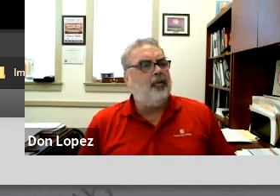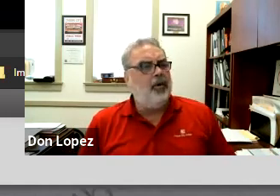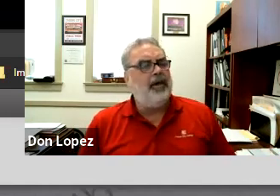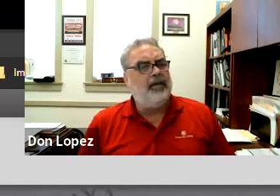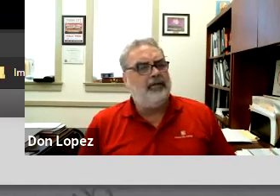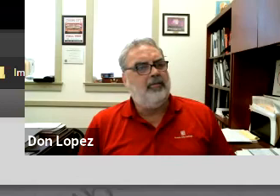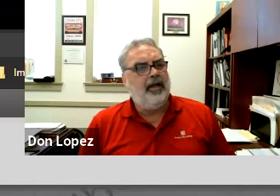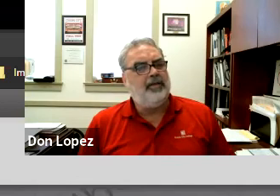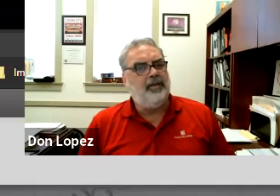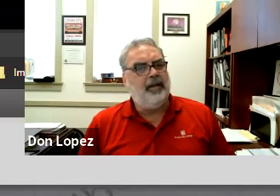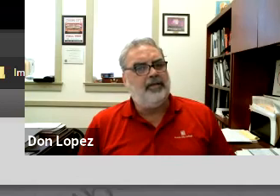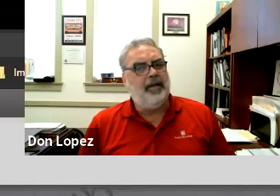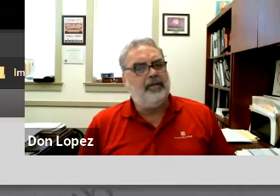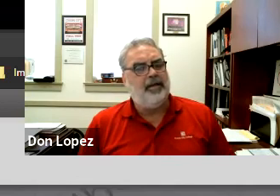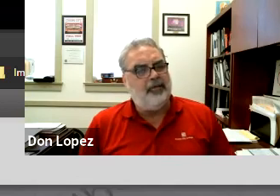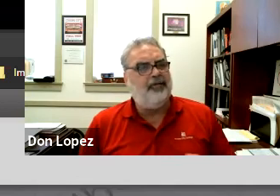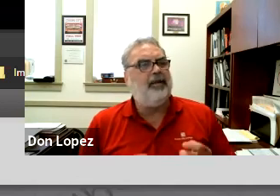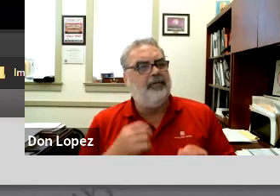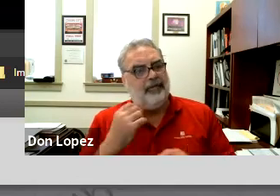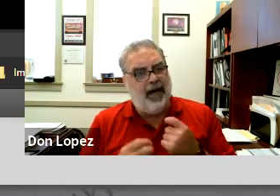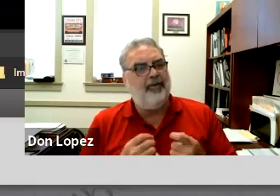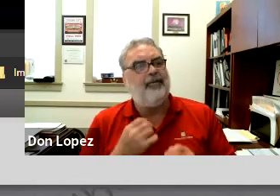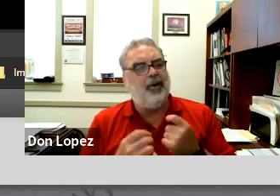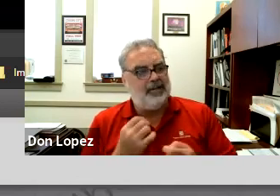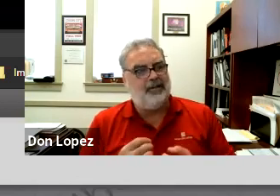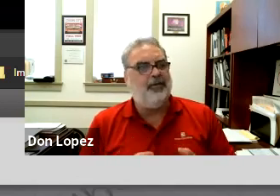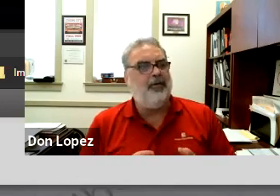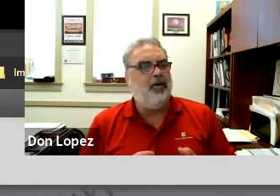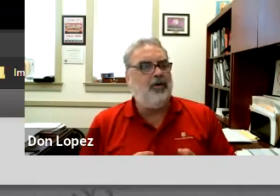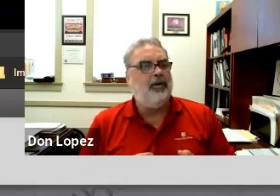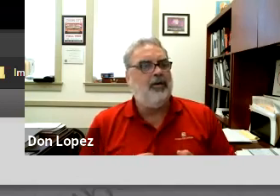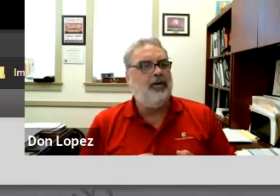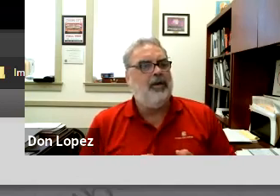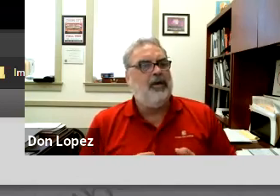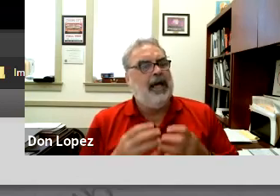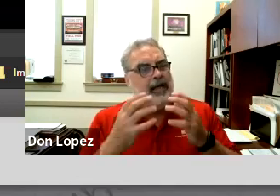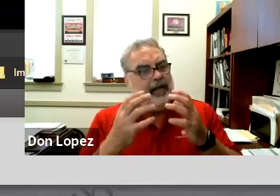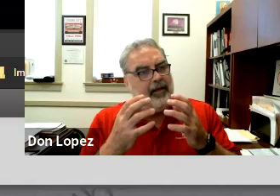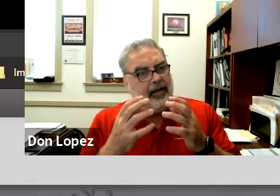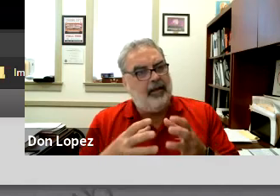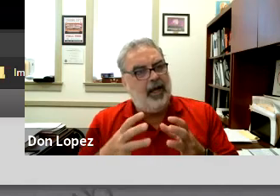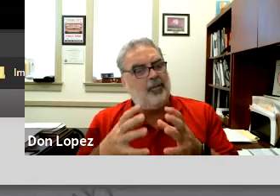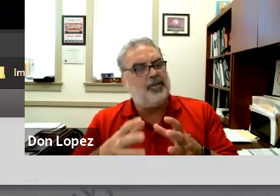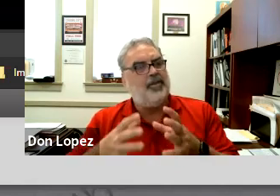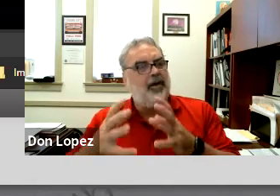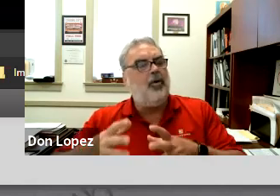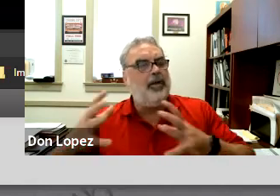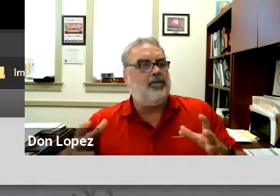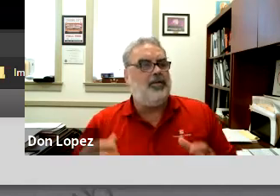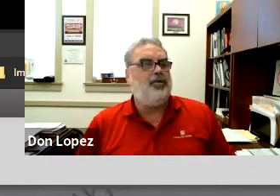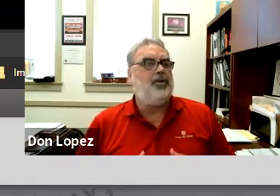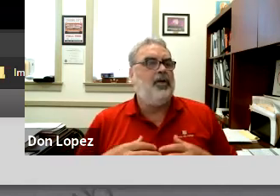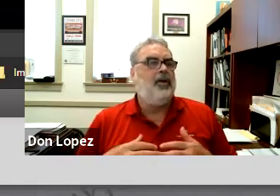take it for what it is, right? It's a self-reflective, evaluative process for you all that helps the